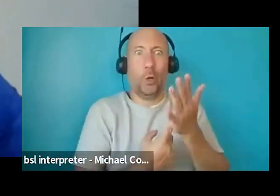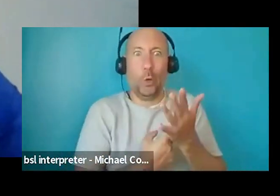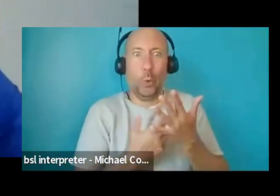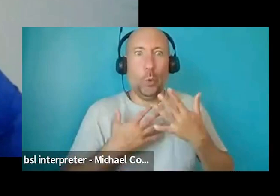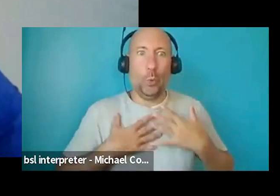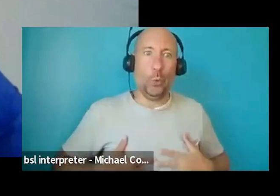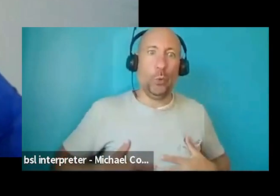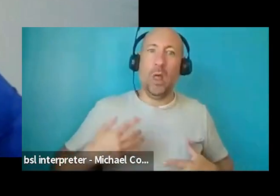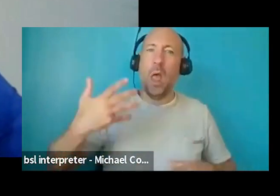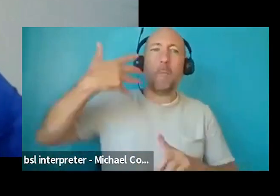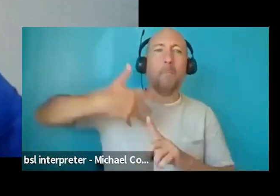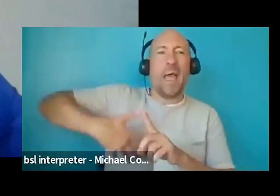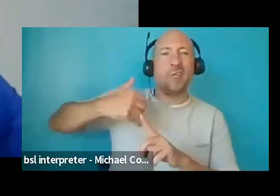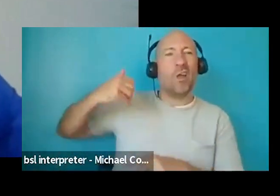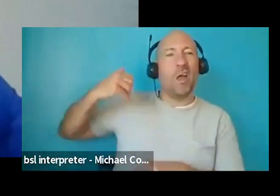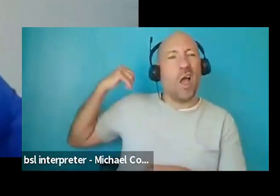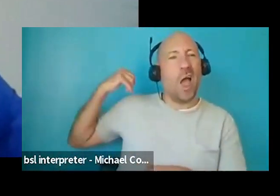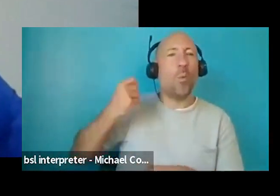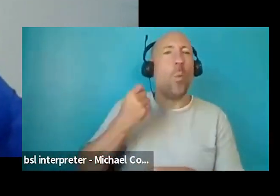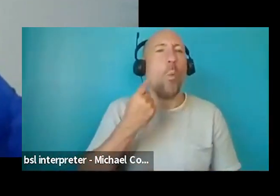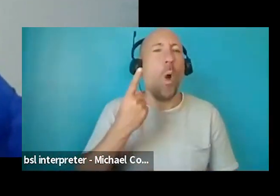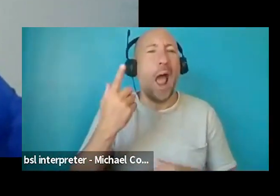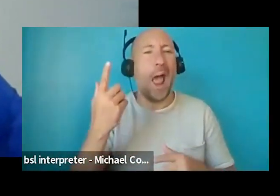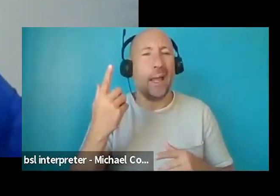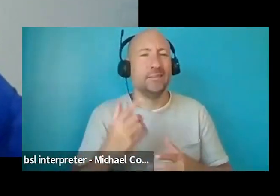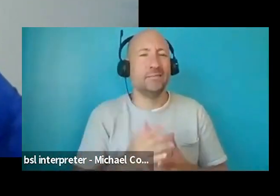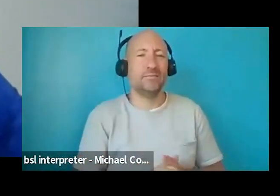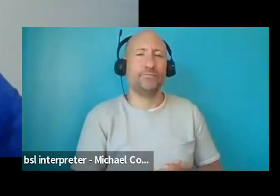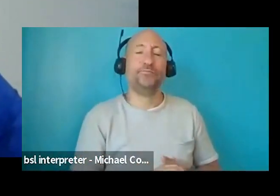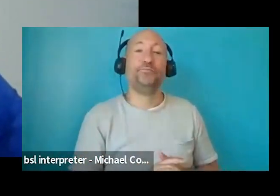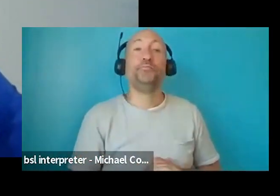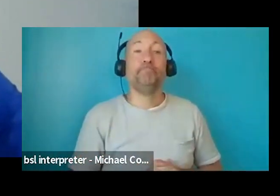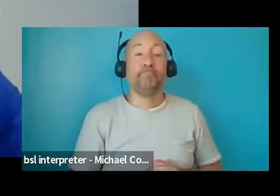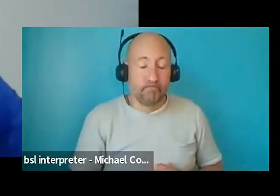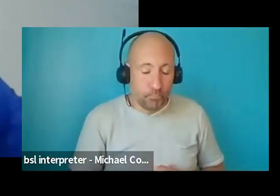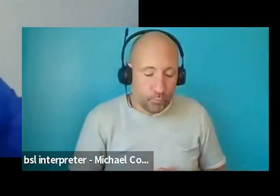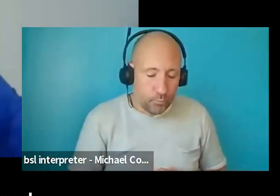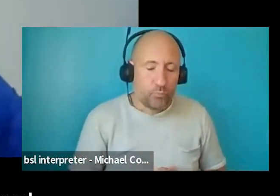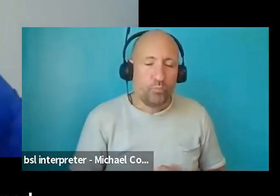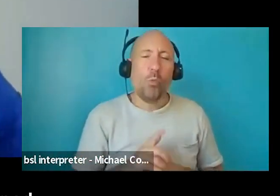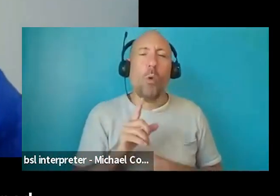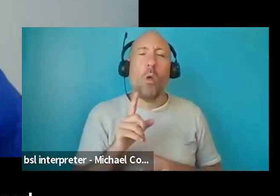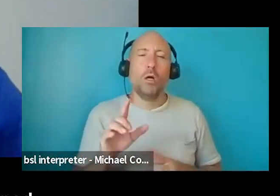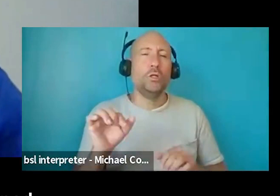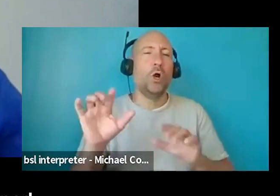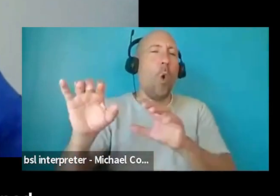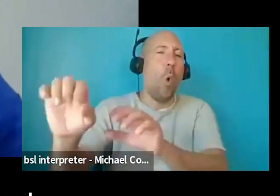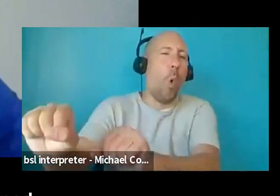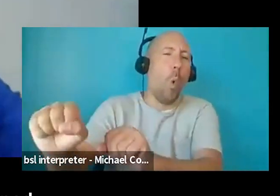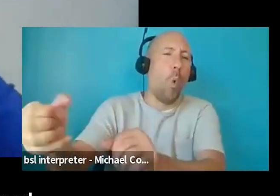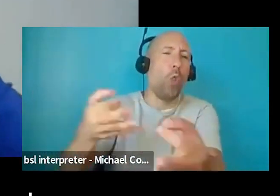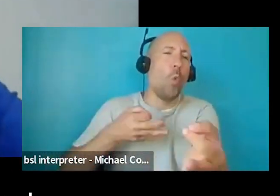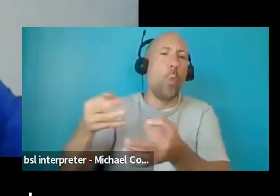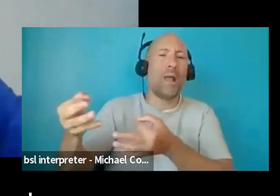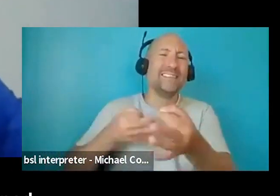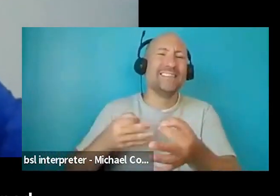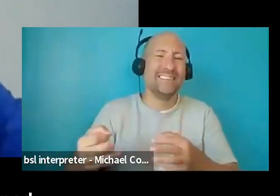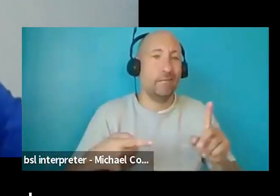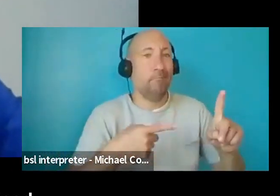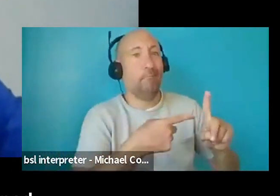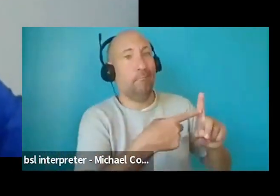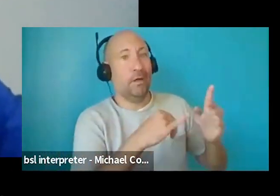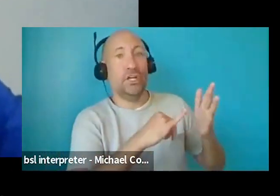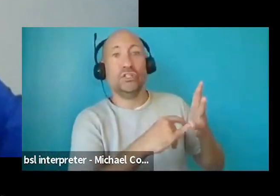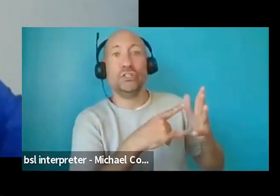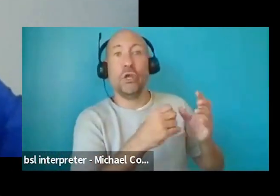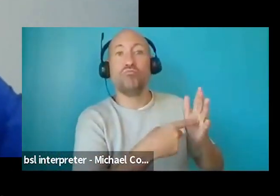white. I would just add at this point, before we go into questions, because I think Sabrina has explained